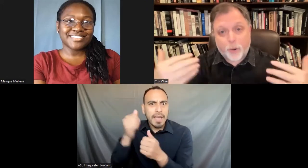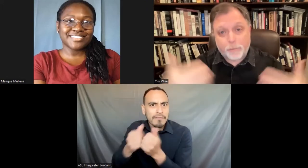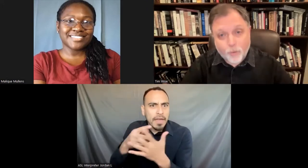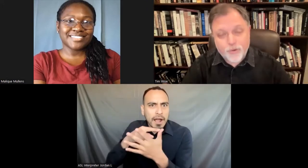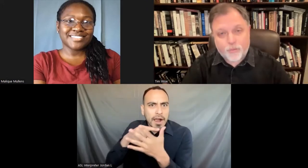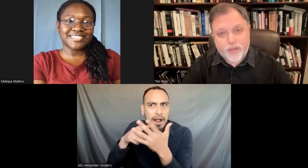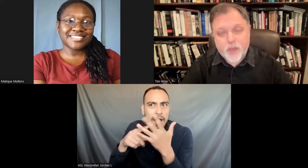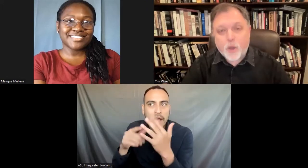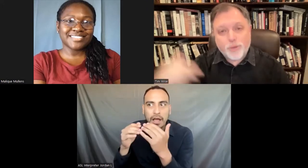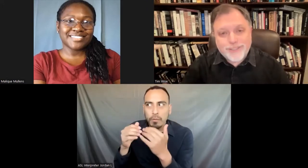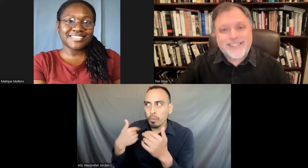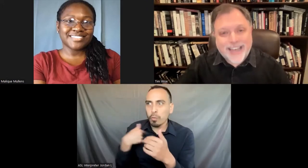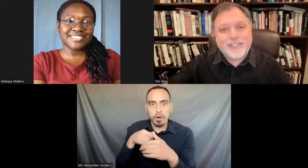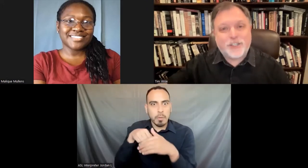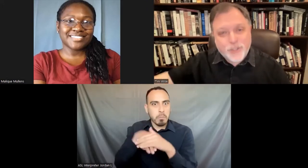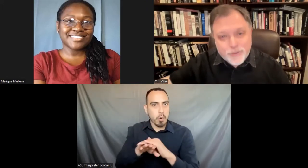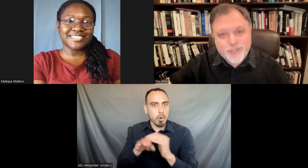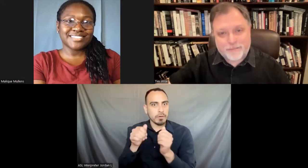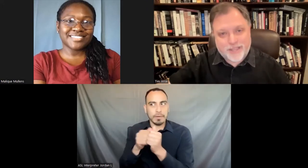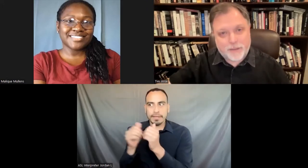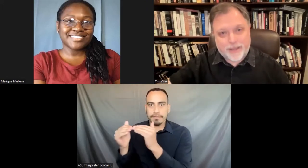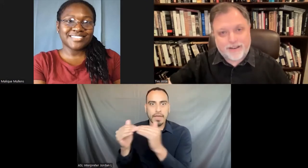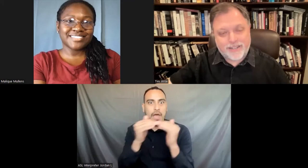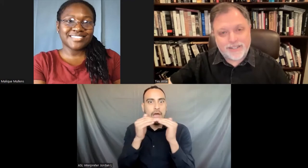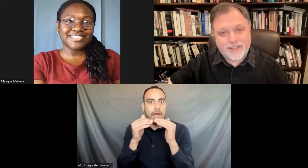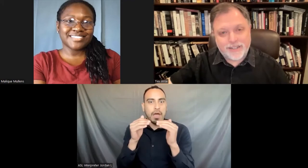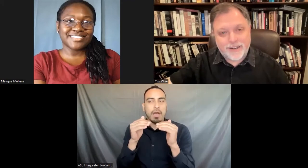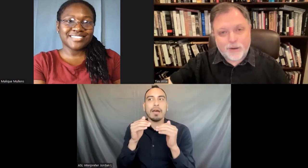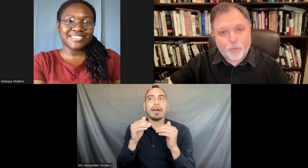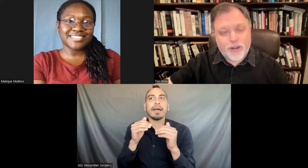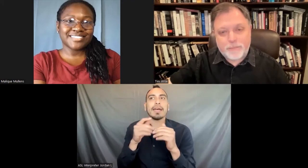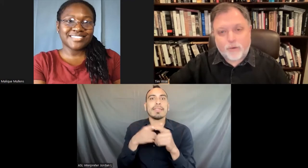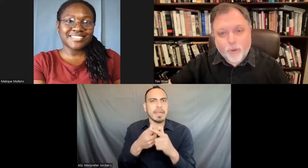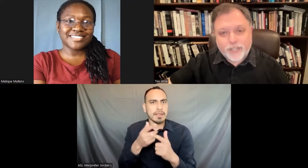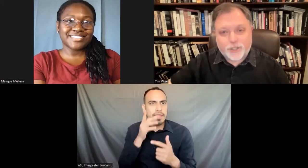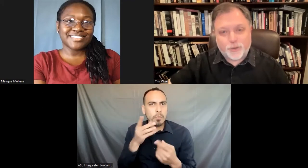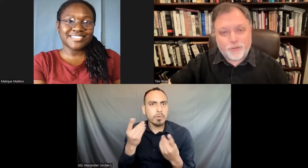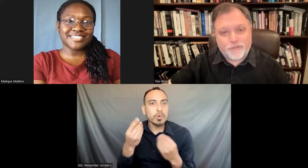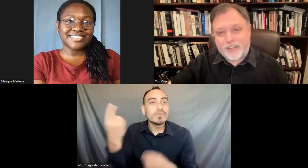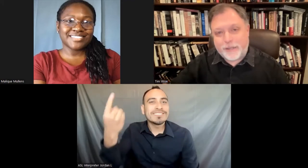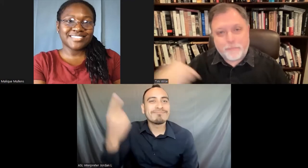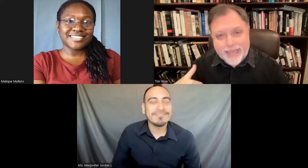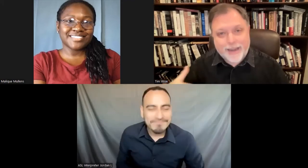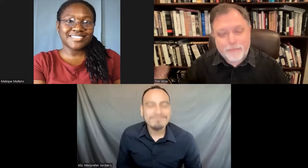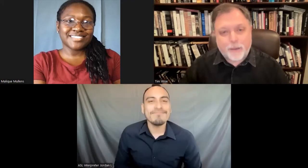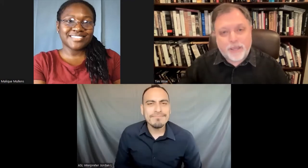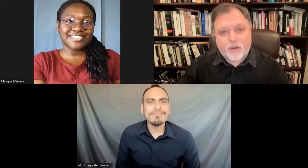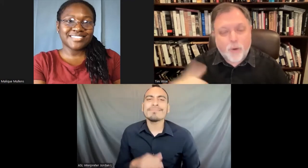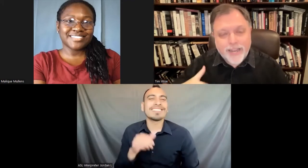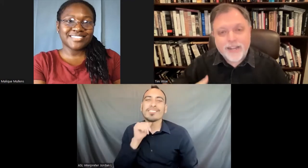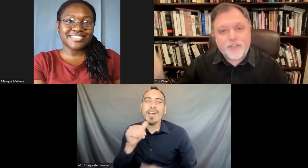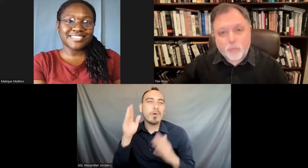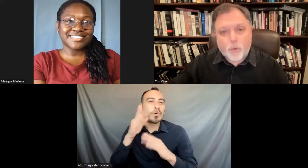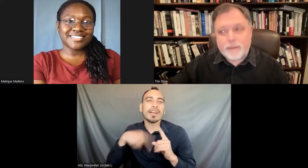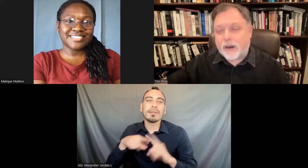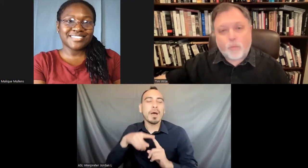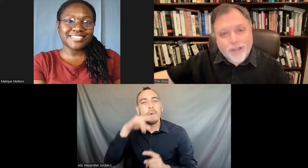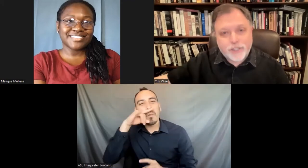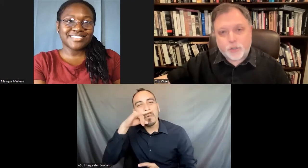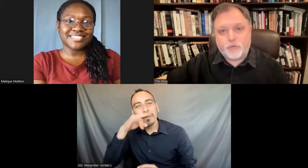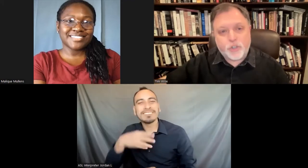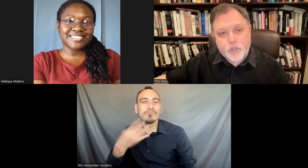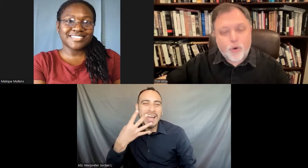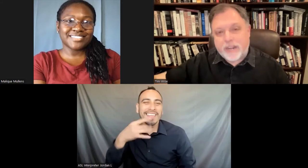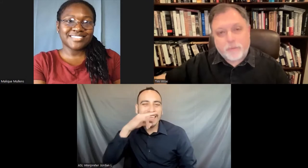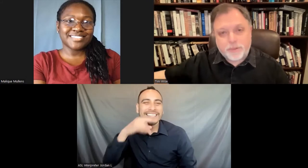children are born with, will decide to do something about it. They're not worried about white children feeling bad about being white. They're worried about